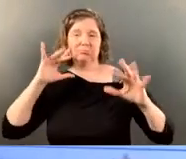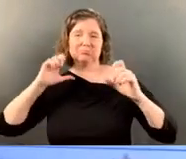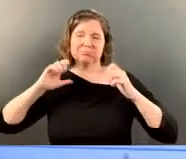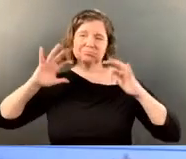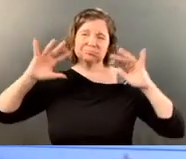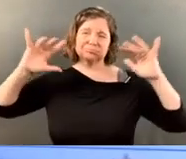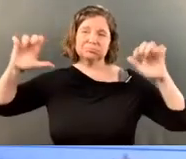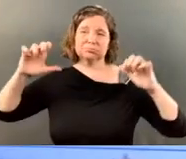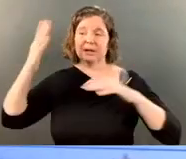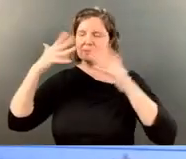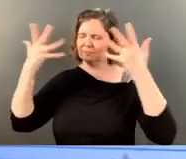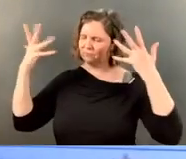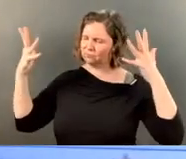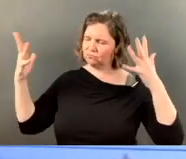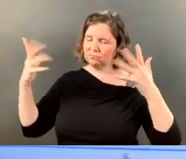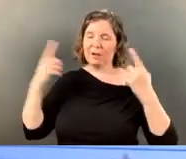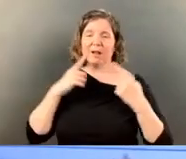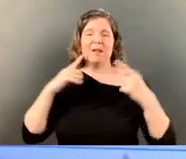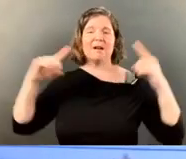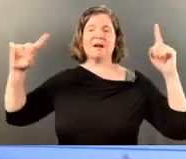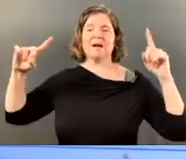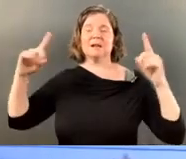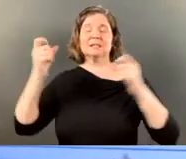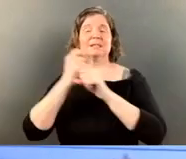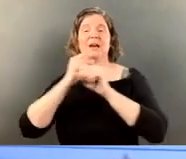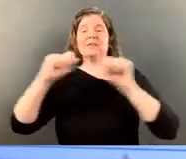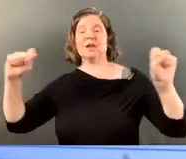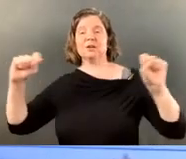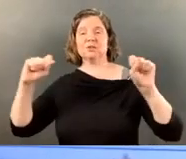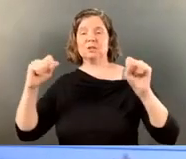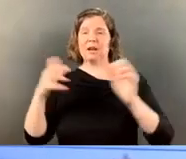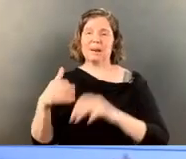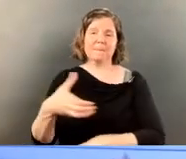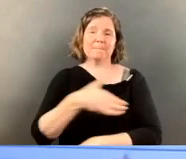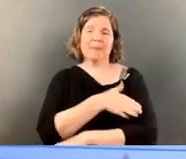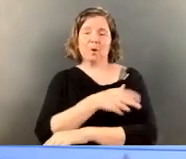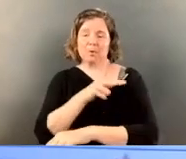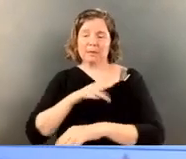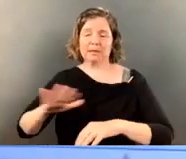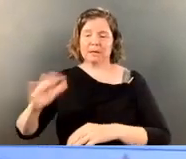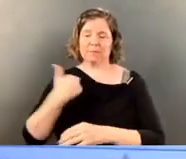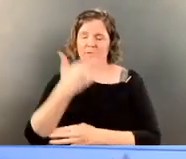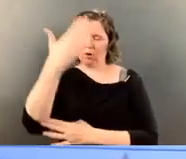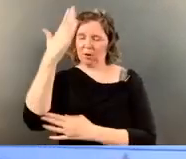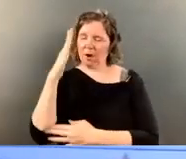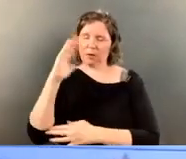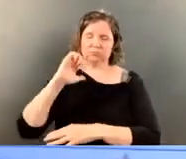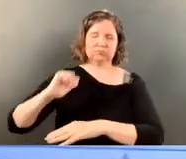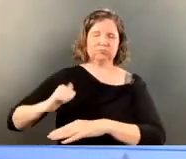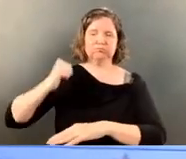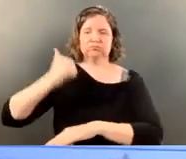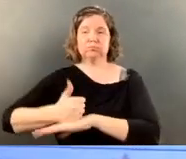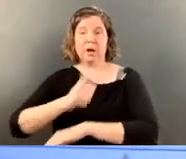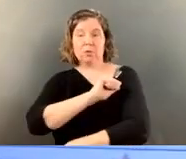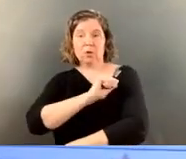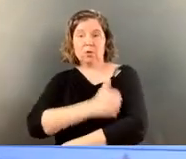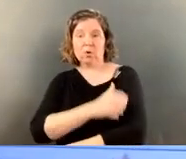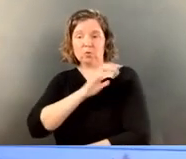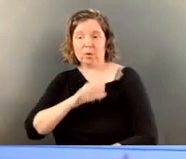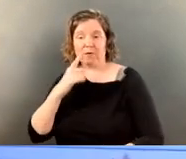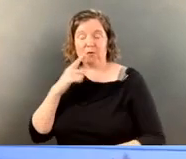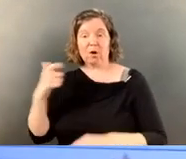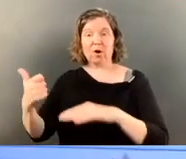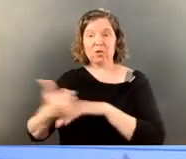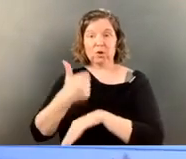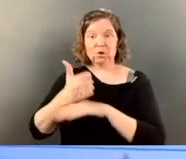heavens. It has come at last, salvation and power and the kingdom of our God and the authority of his Christ. For the